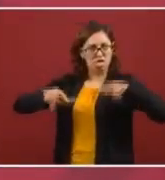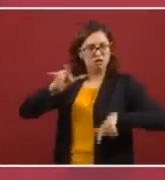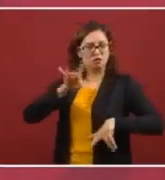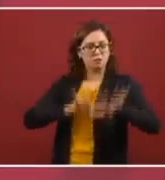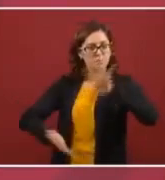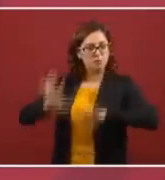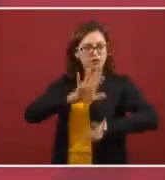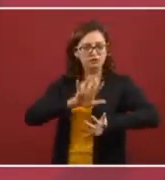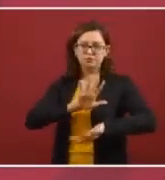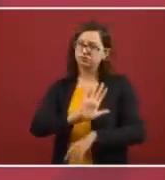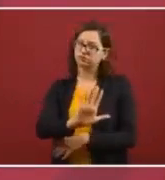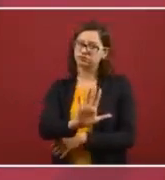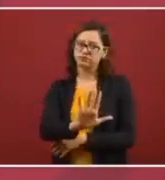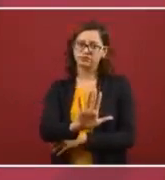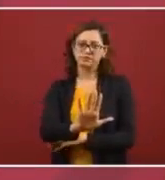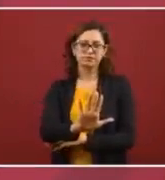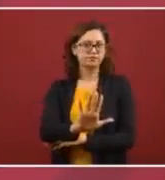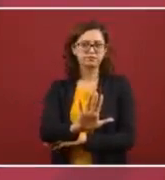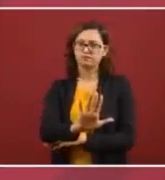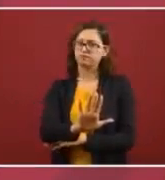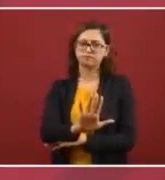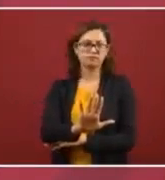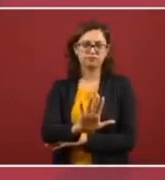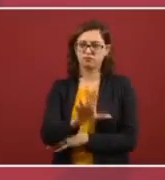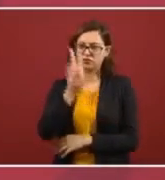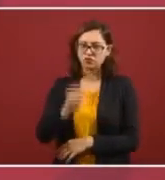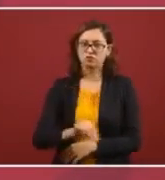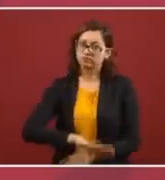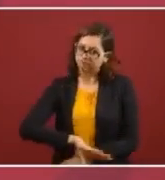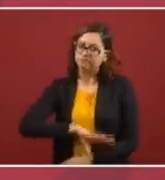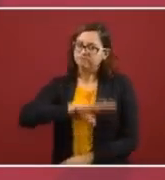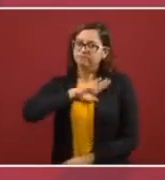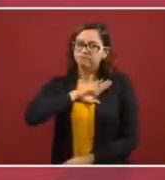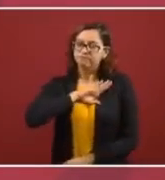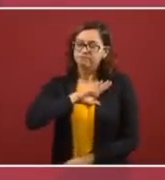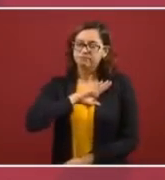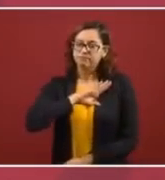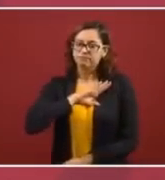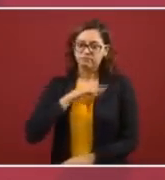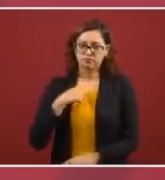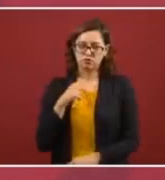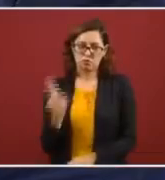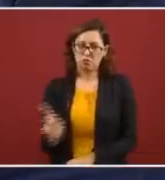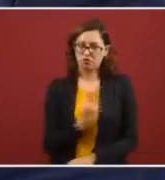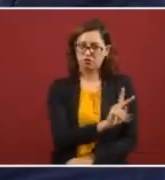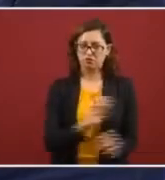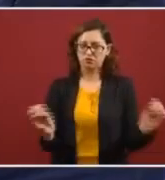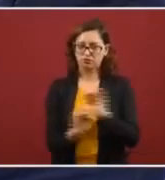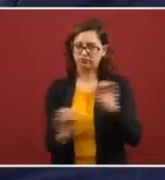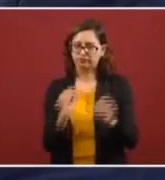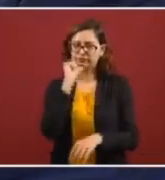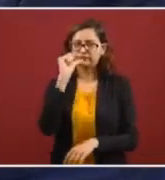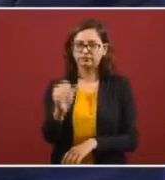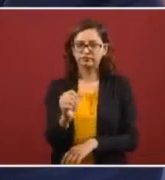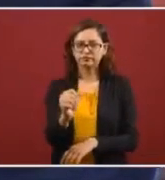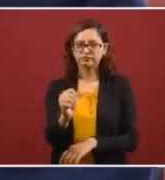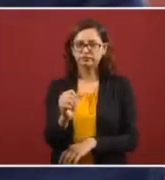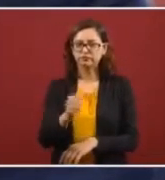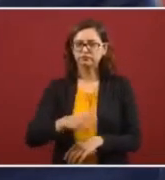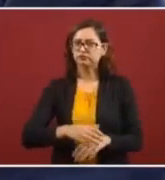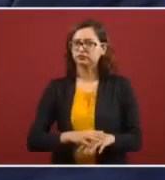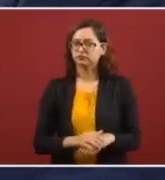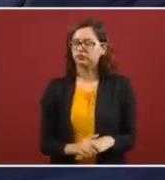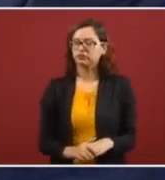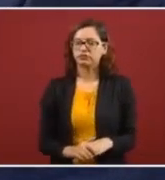And don't compare me. Because that does make me he did.